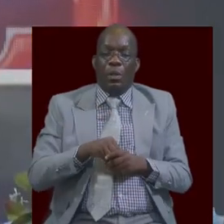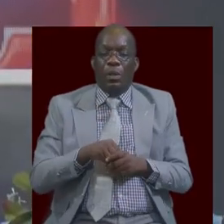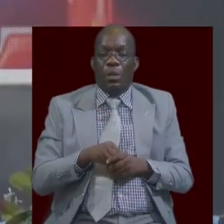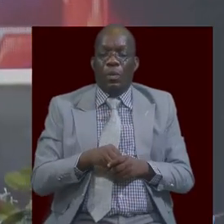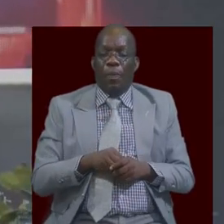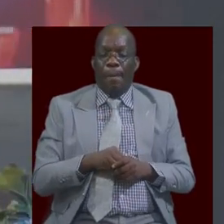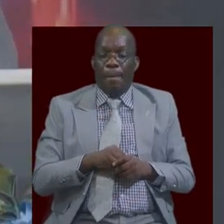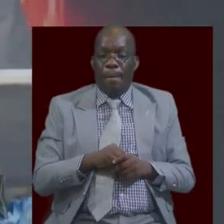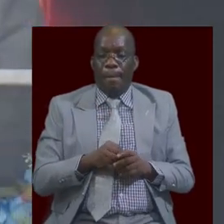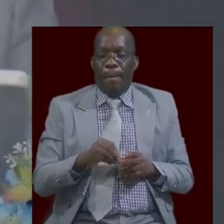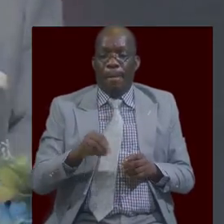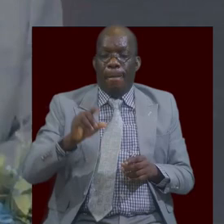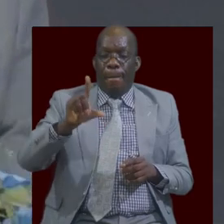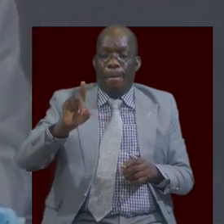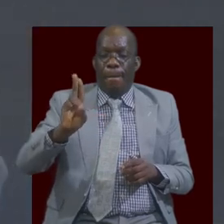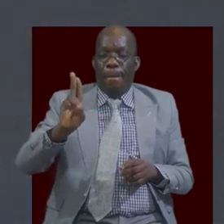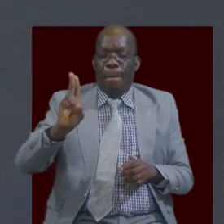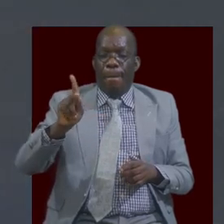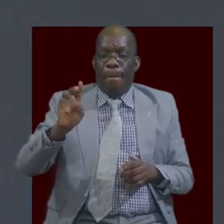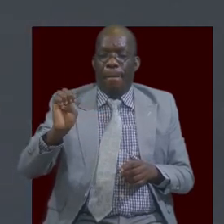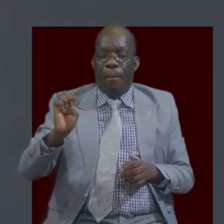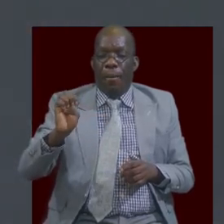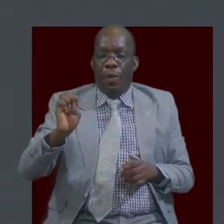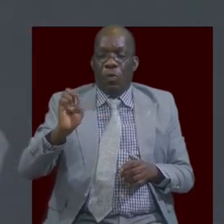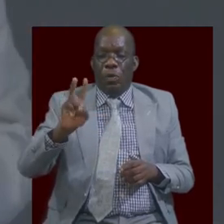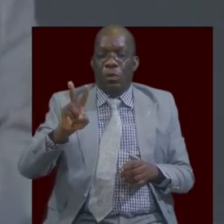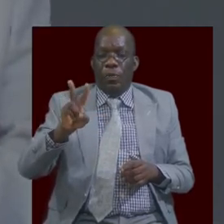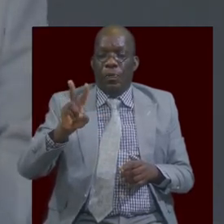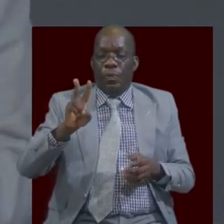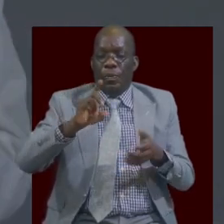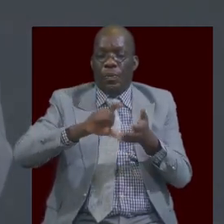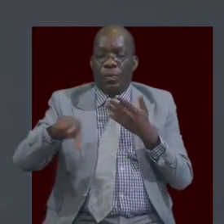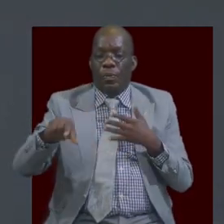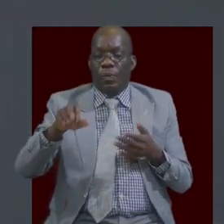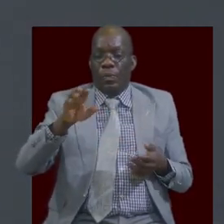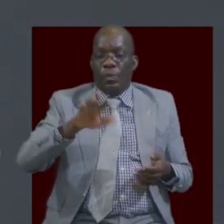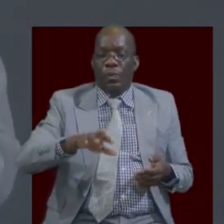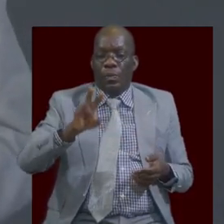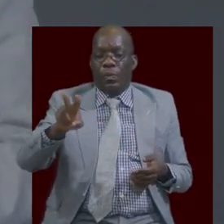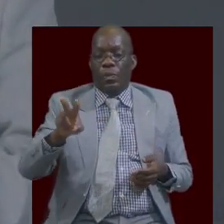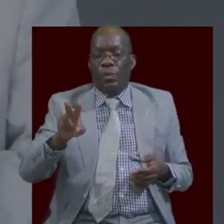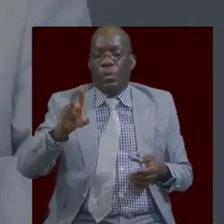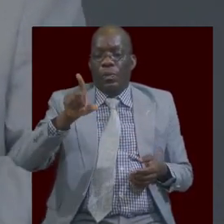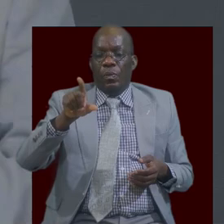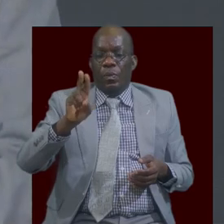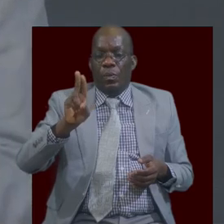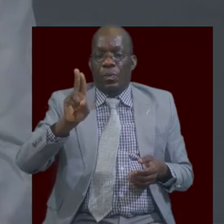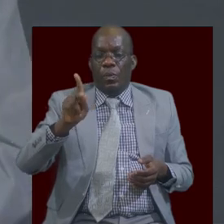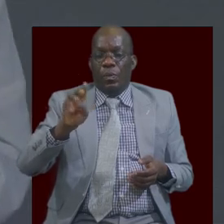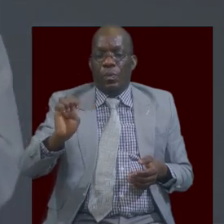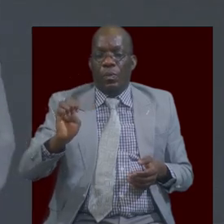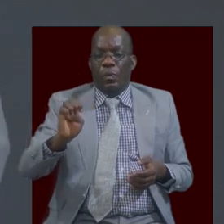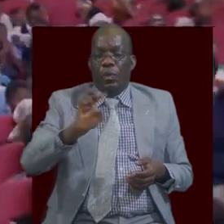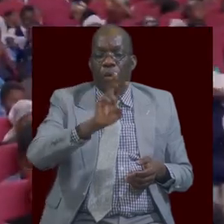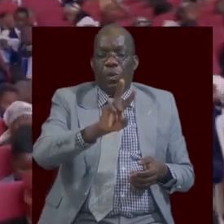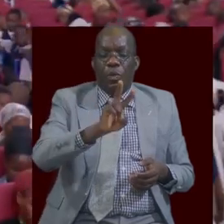Luke chapter 2, reading from verse 52. Luke chapter 2,